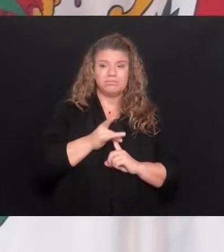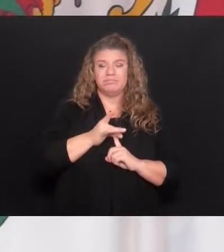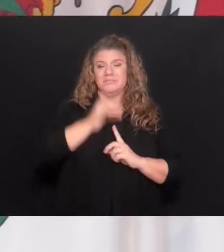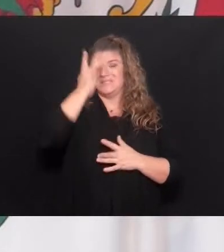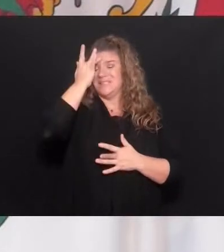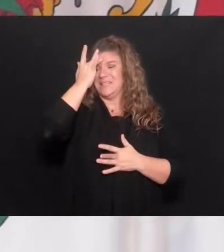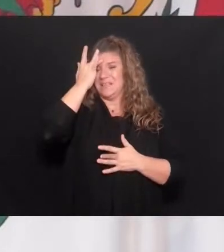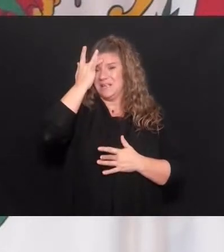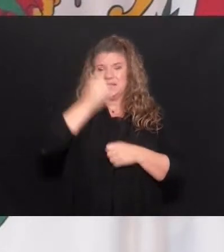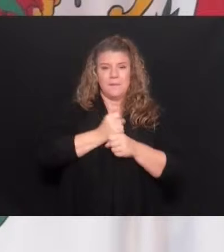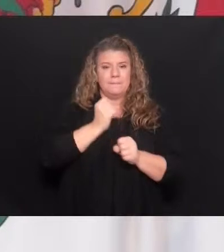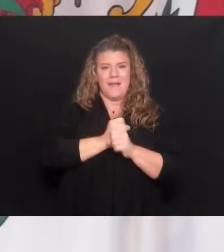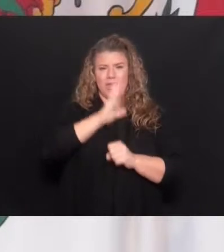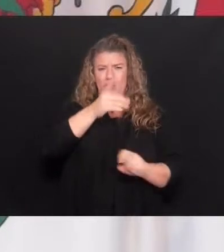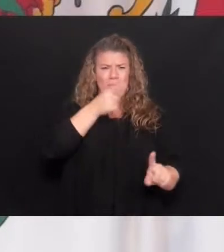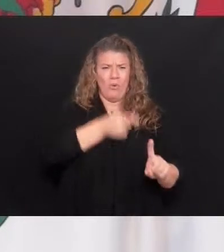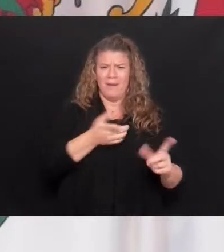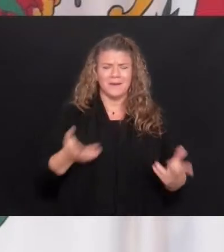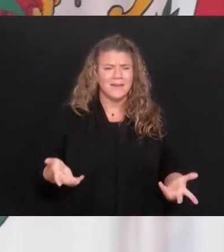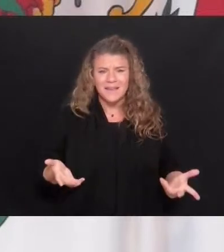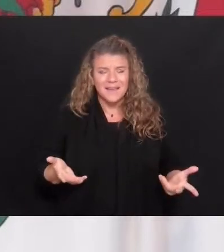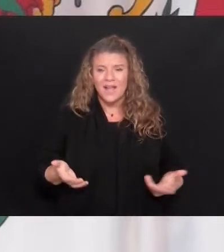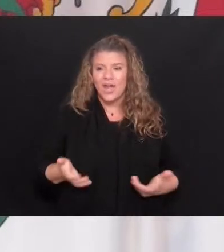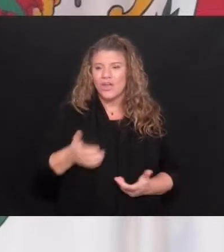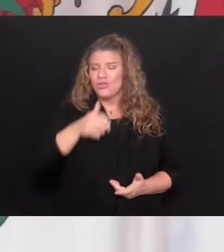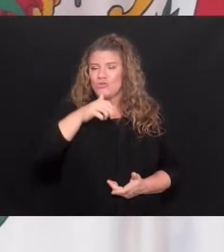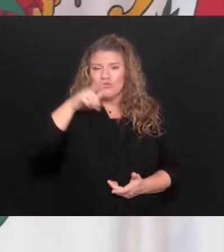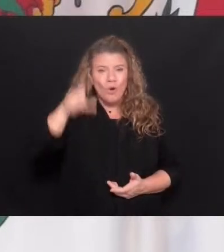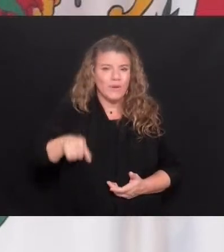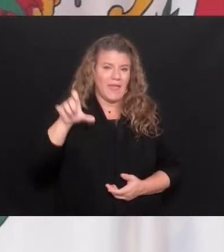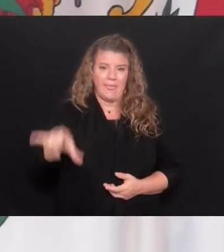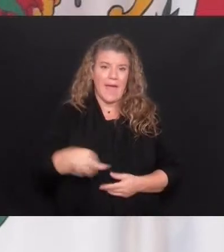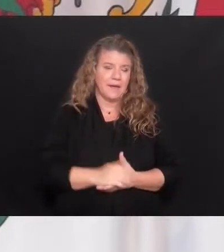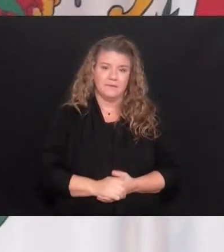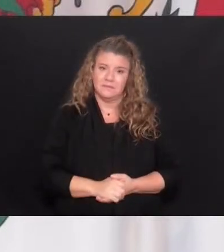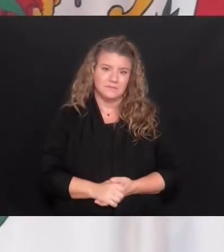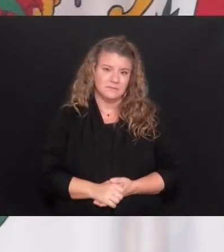point. Absolutely, you do not need to have that happen.